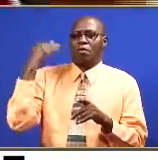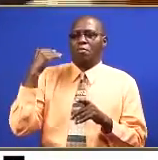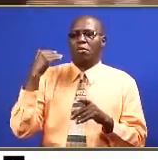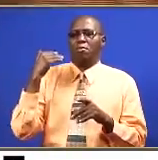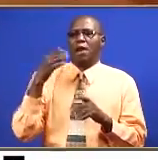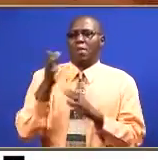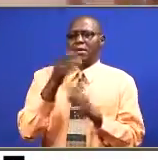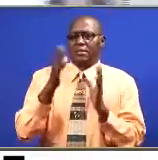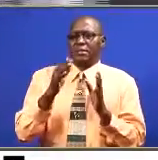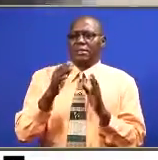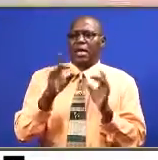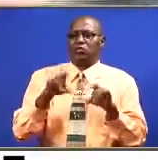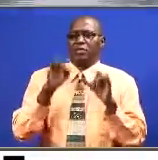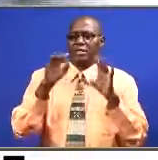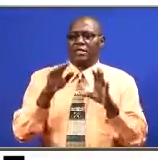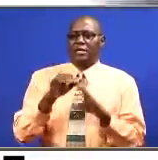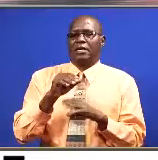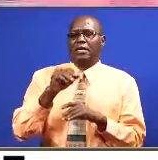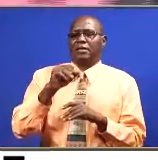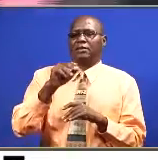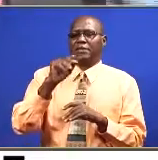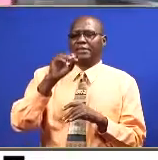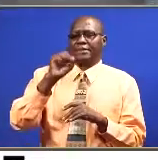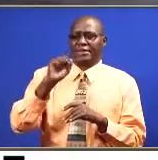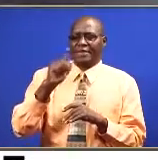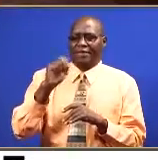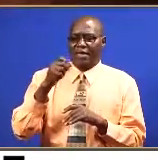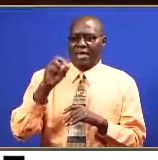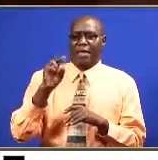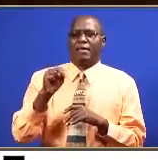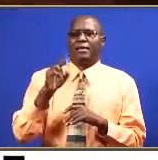Stephen Tarus. Reporting for Hope TV News Watch, I'm Tess Njenga.